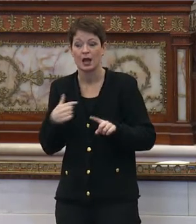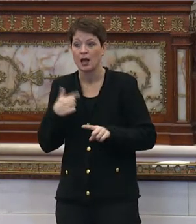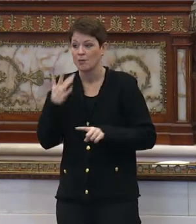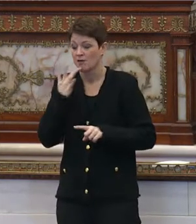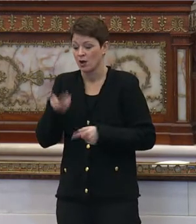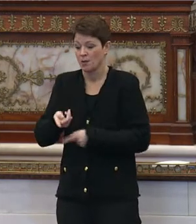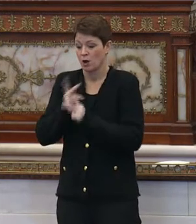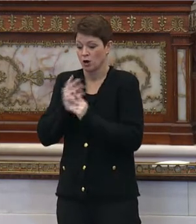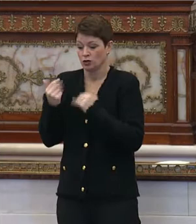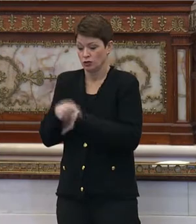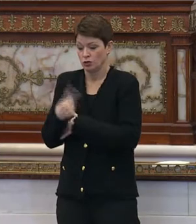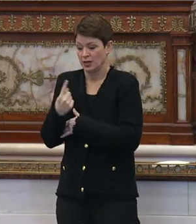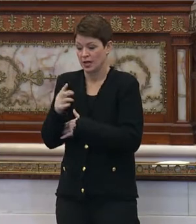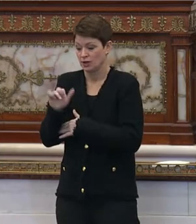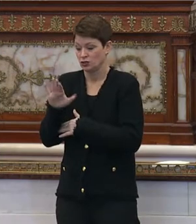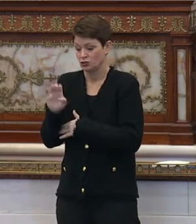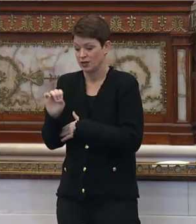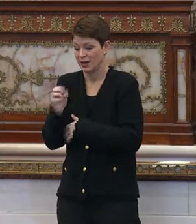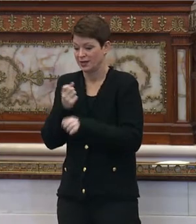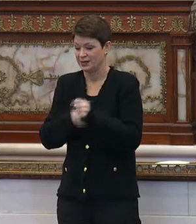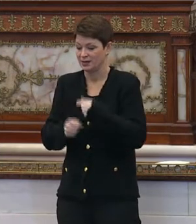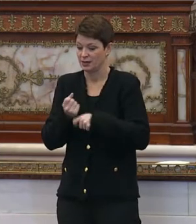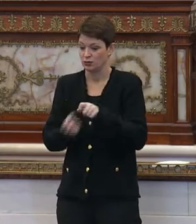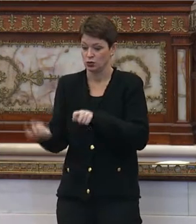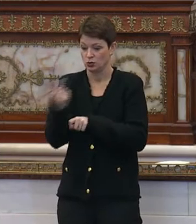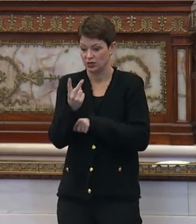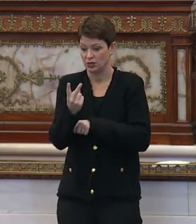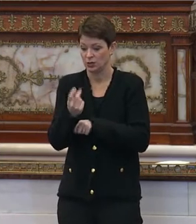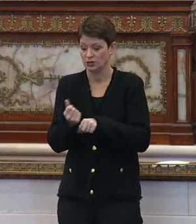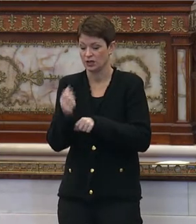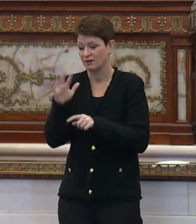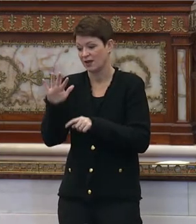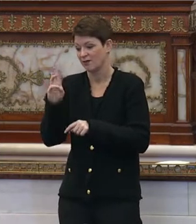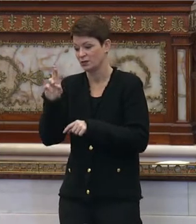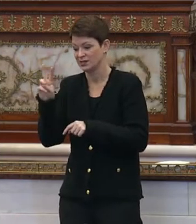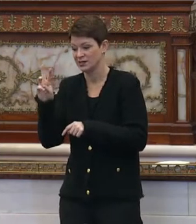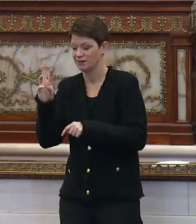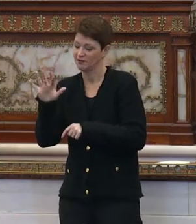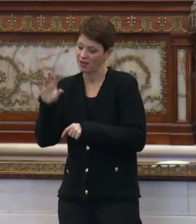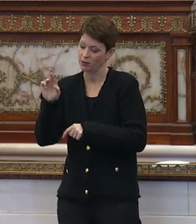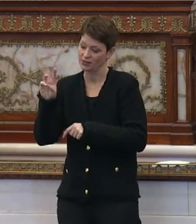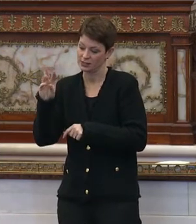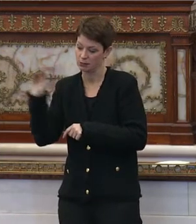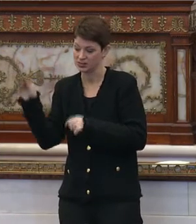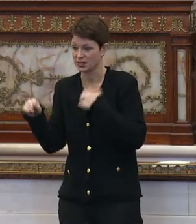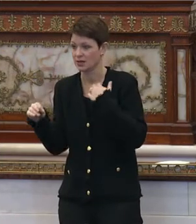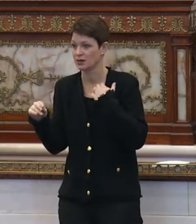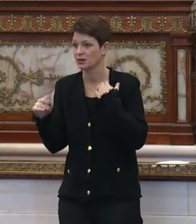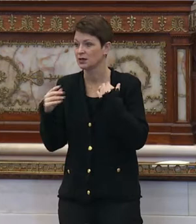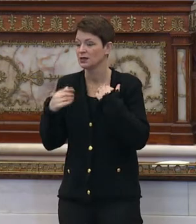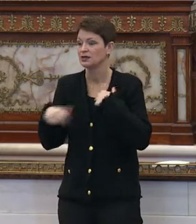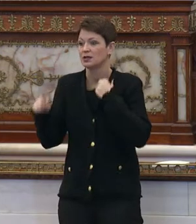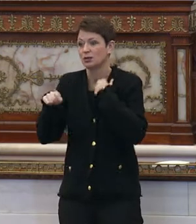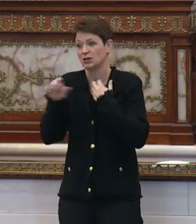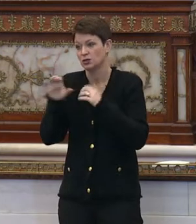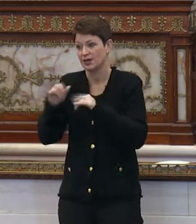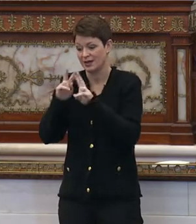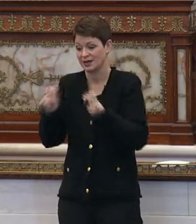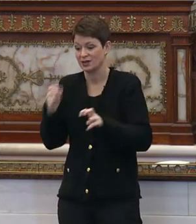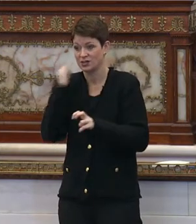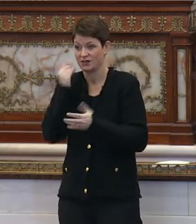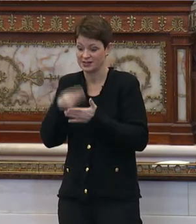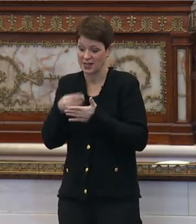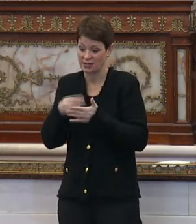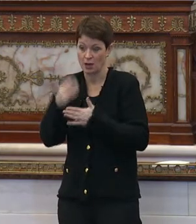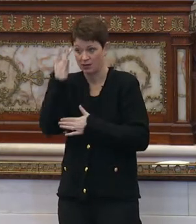be borrowing today at today's rates than 2 years from, you know, 5 or 6% interest rates. But someone needs to do that analysis to see if that's even